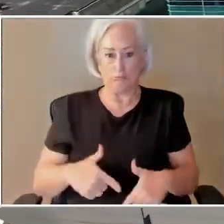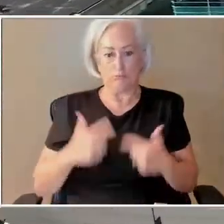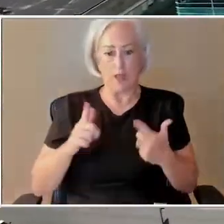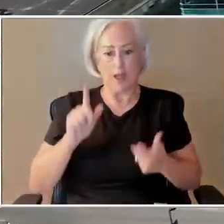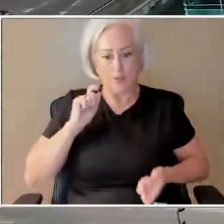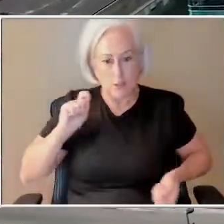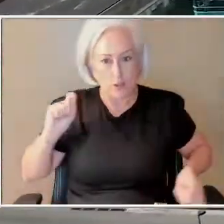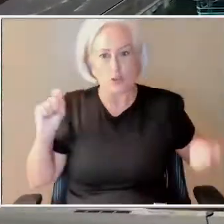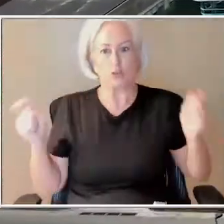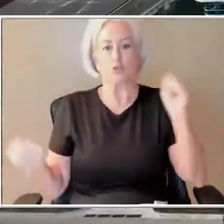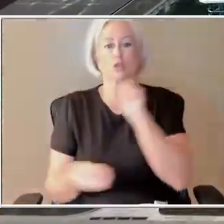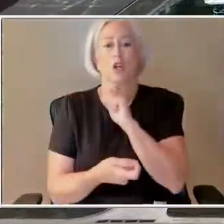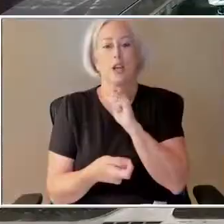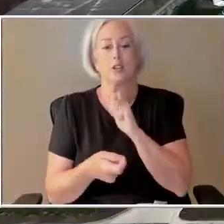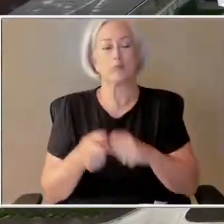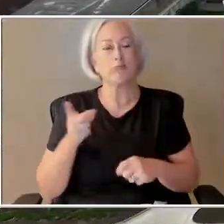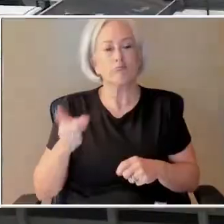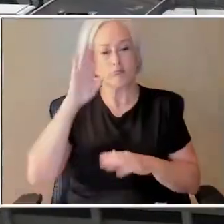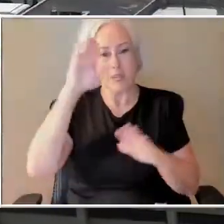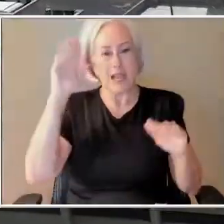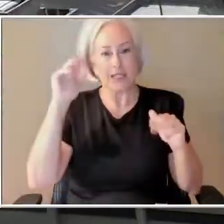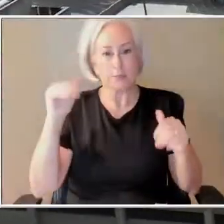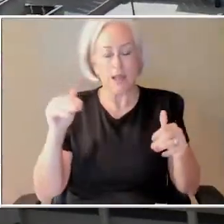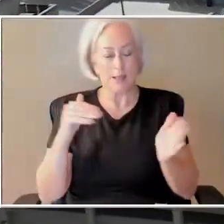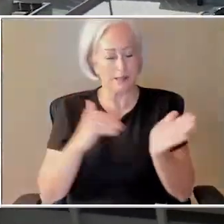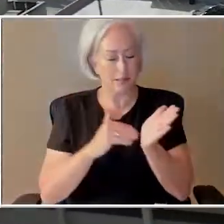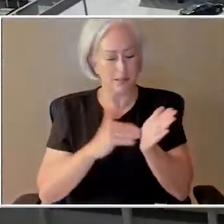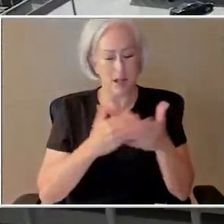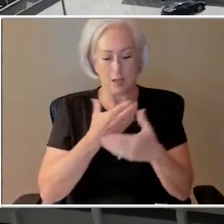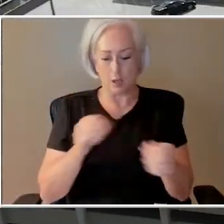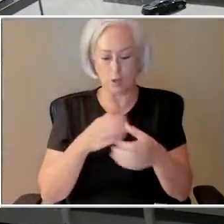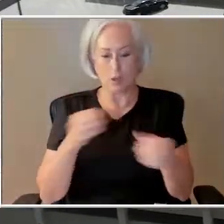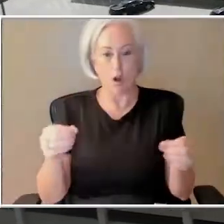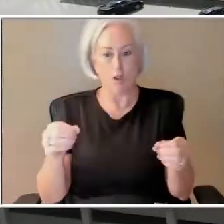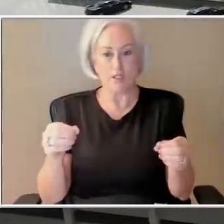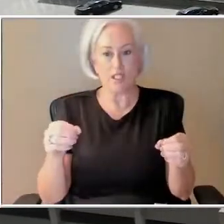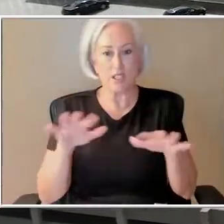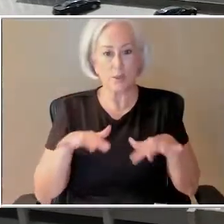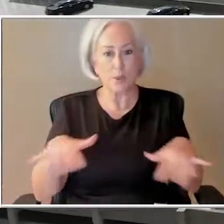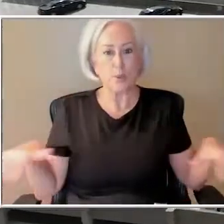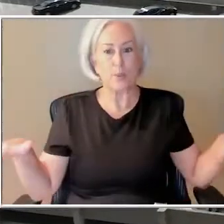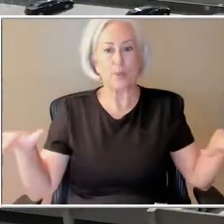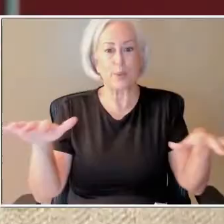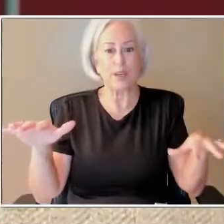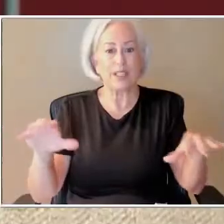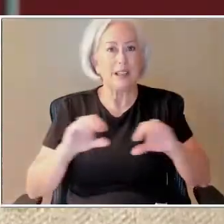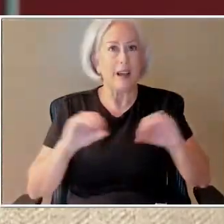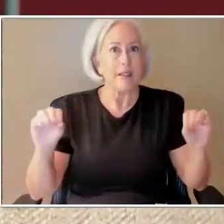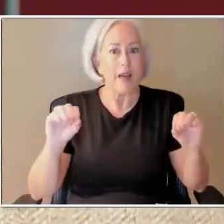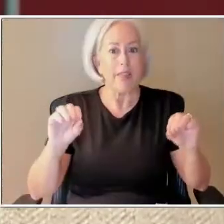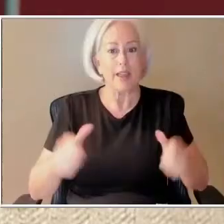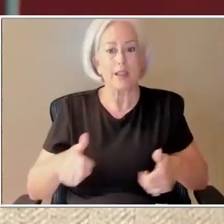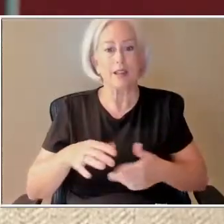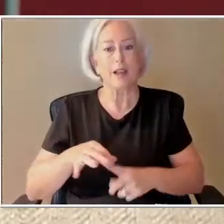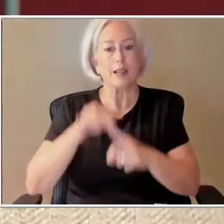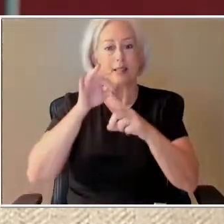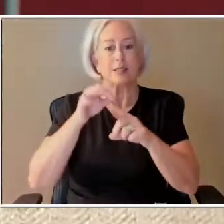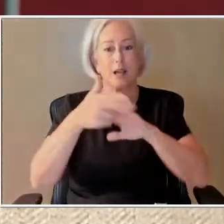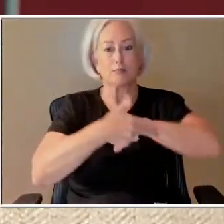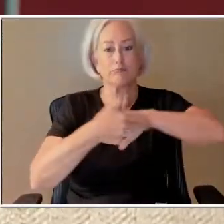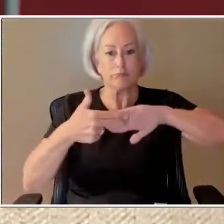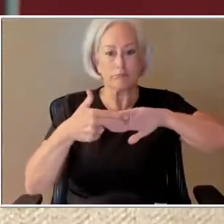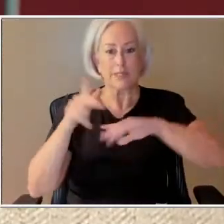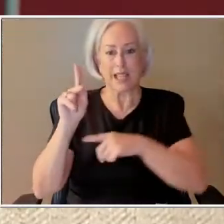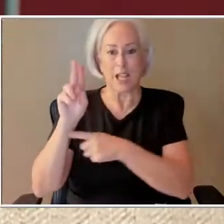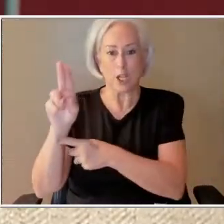doctor's offices, a big building. You know, you walk in and nothing on the outside other than maybe KU, but it specifically said